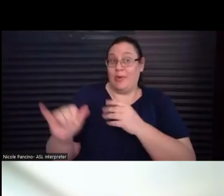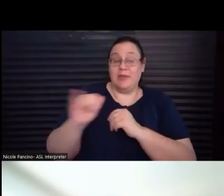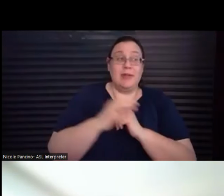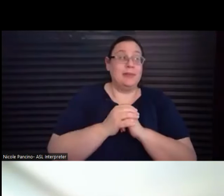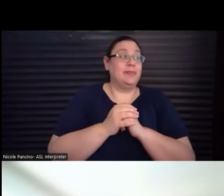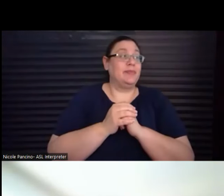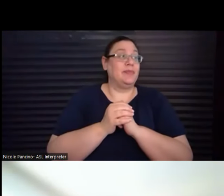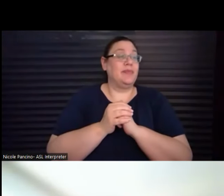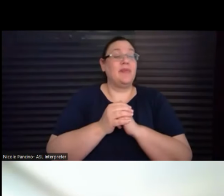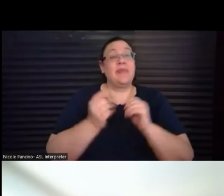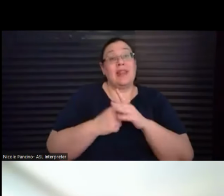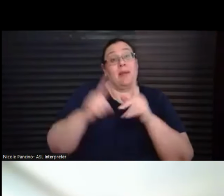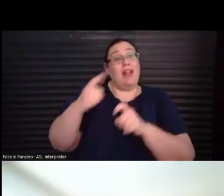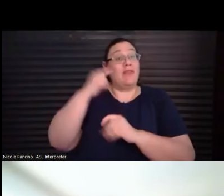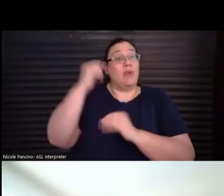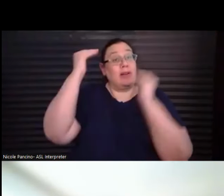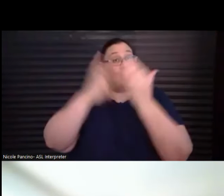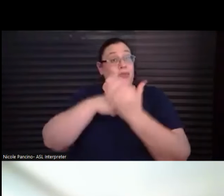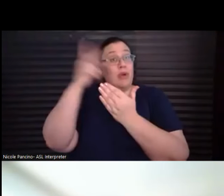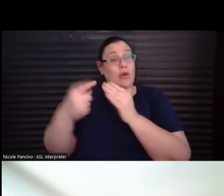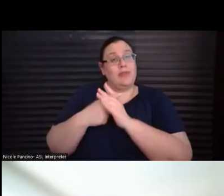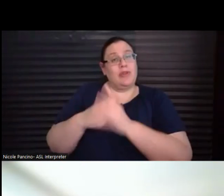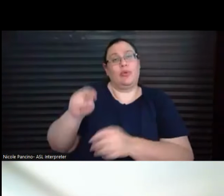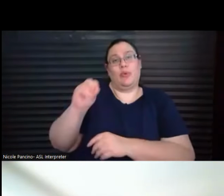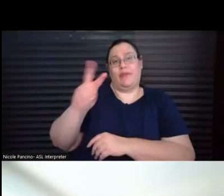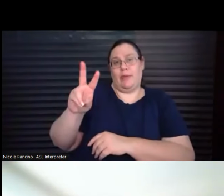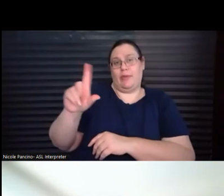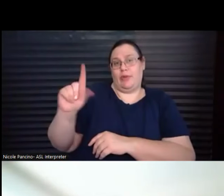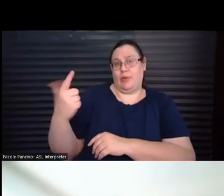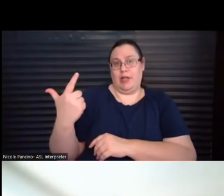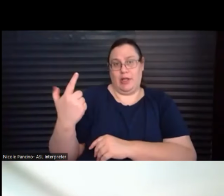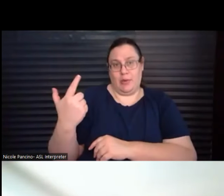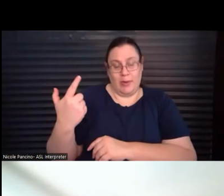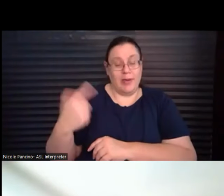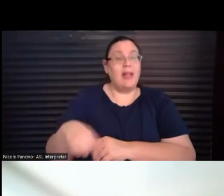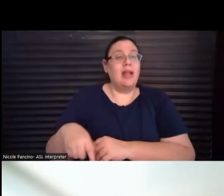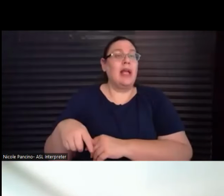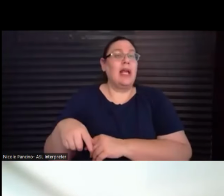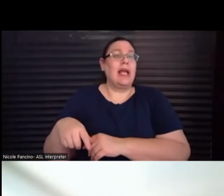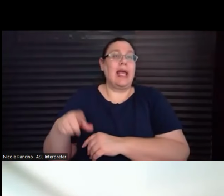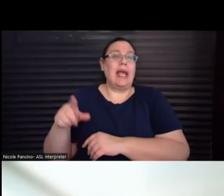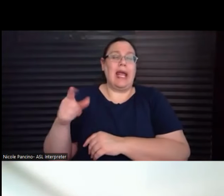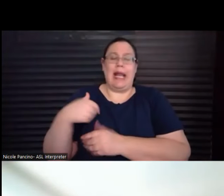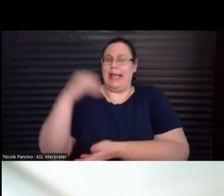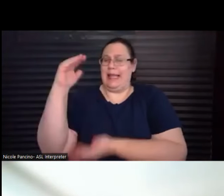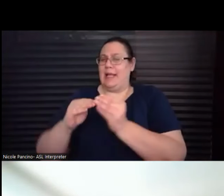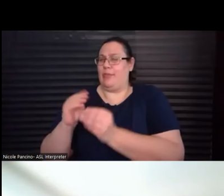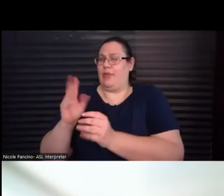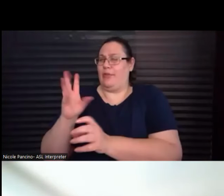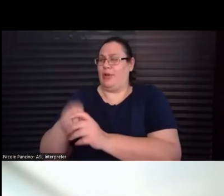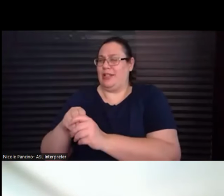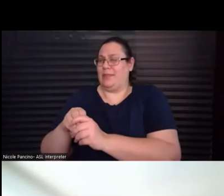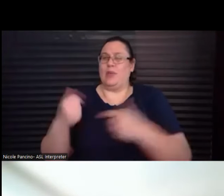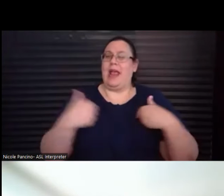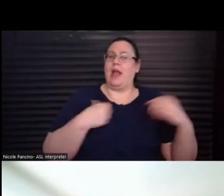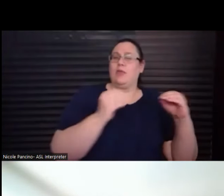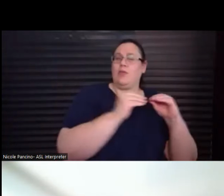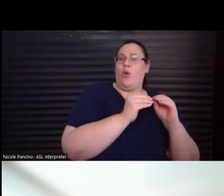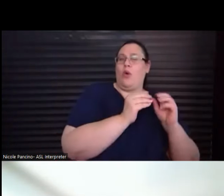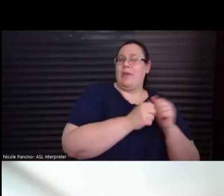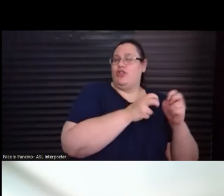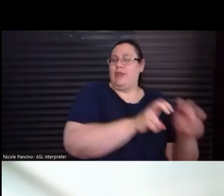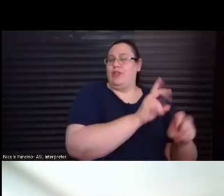pilot adult program started in November of 2021, and while they didn't have as many participants as we had within the transition department,